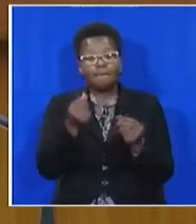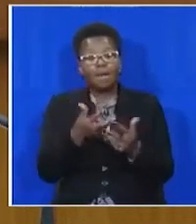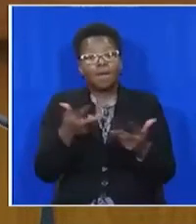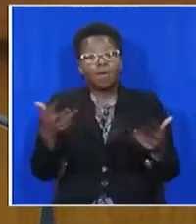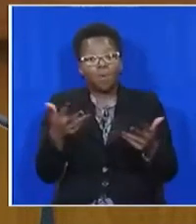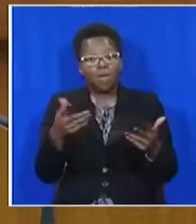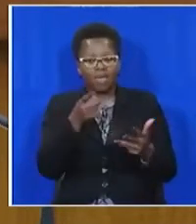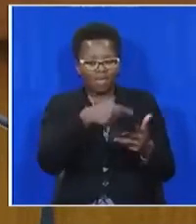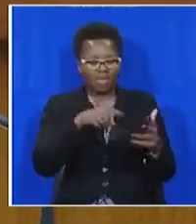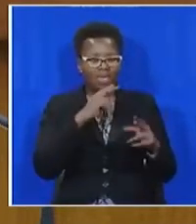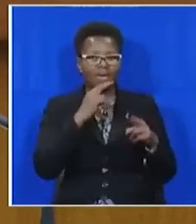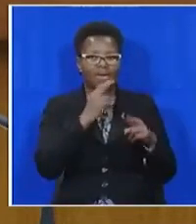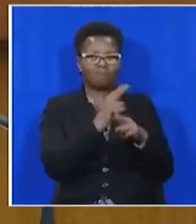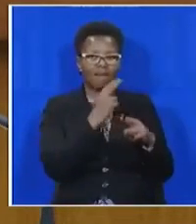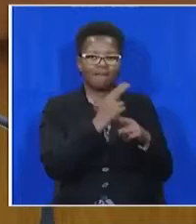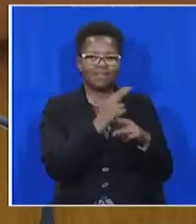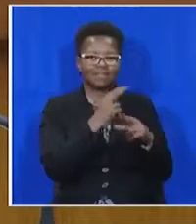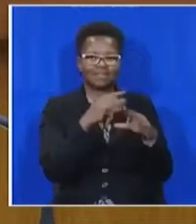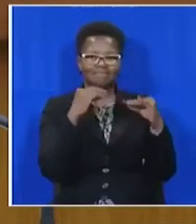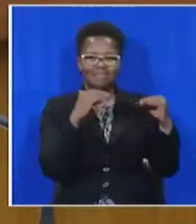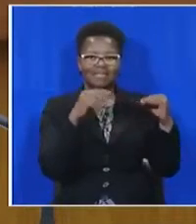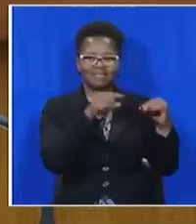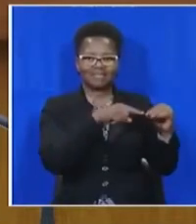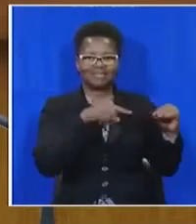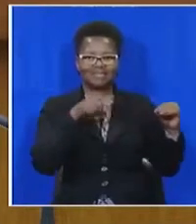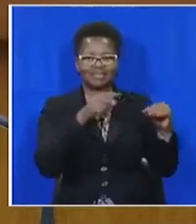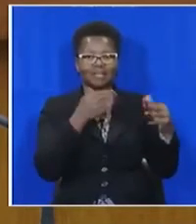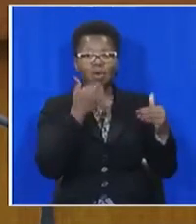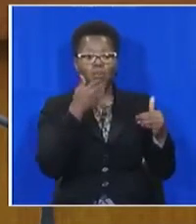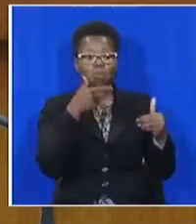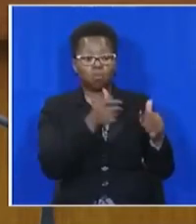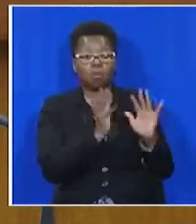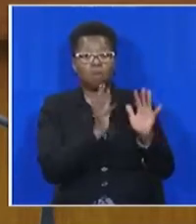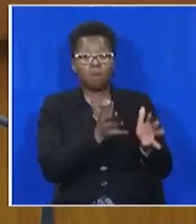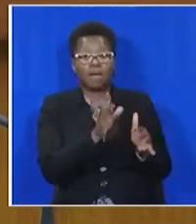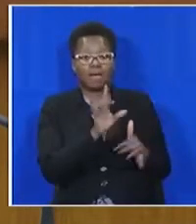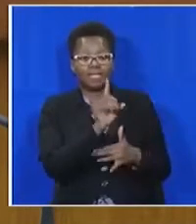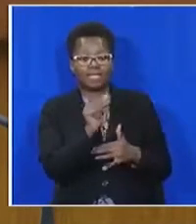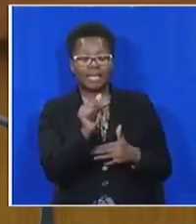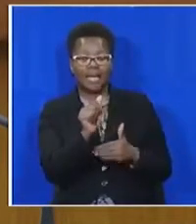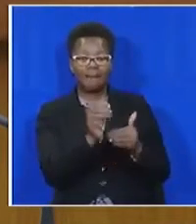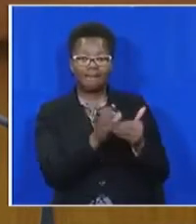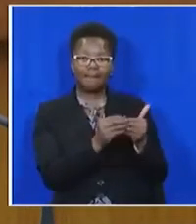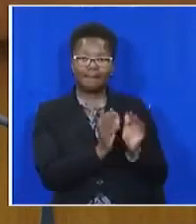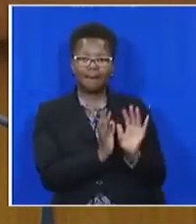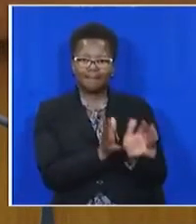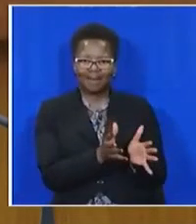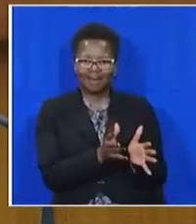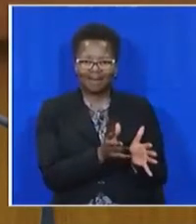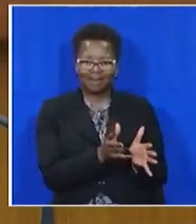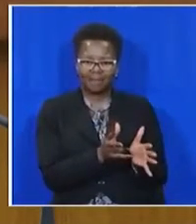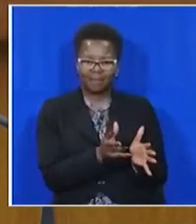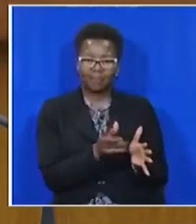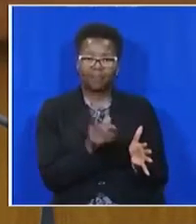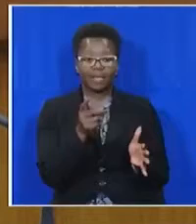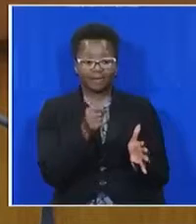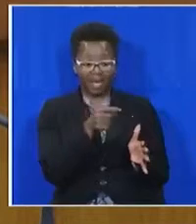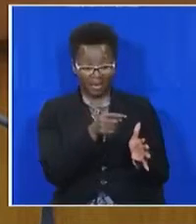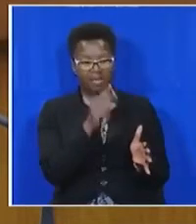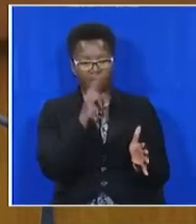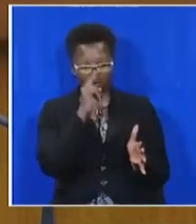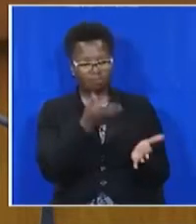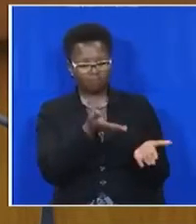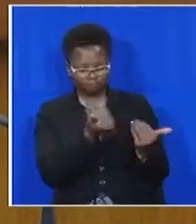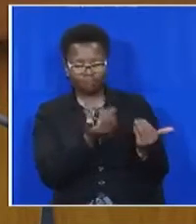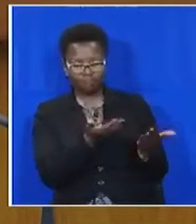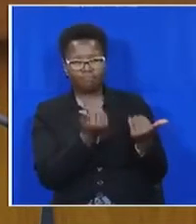private hands who are represented by one party to the House here. And that's the money that should be accessed in